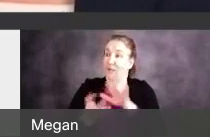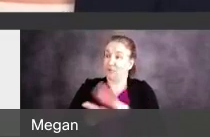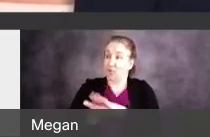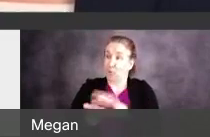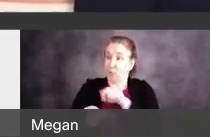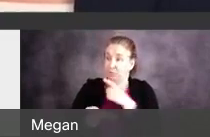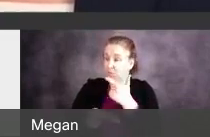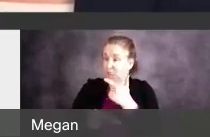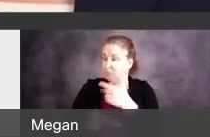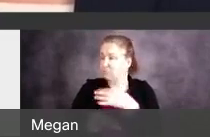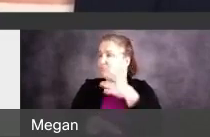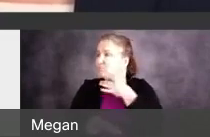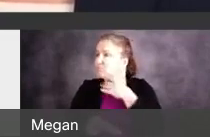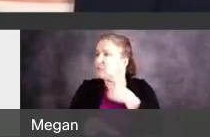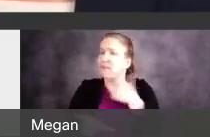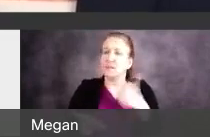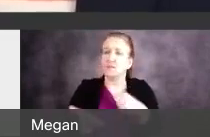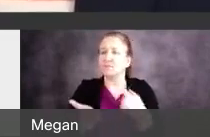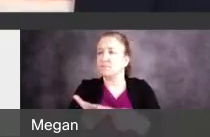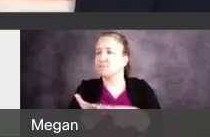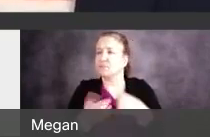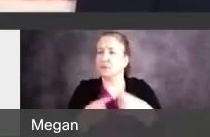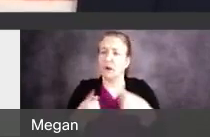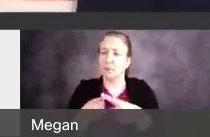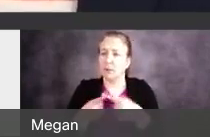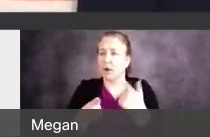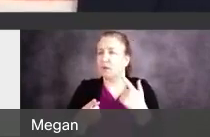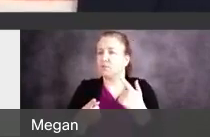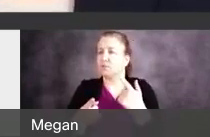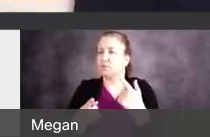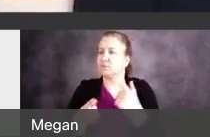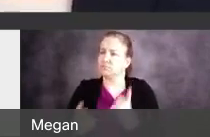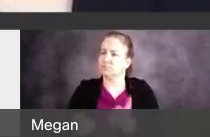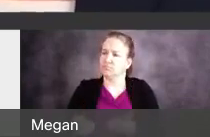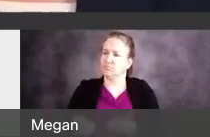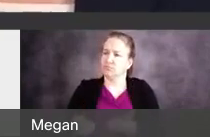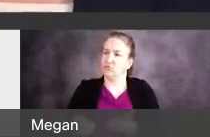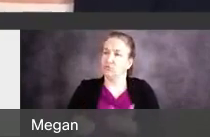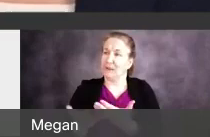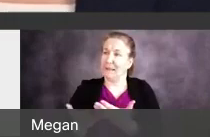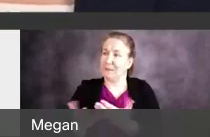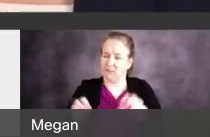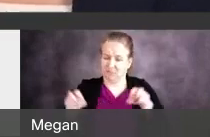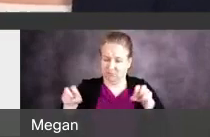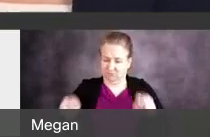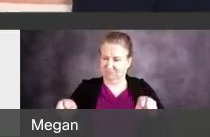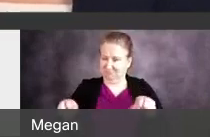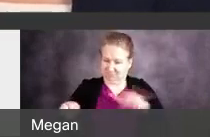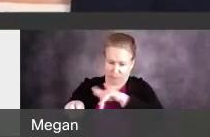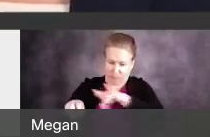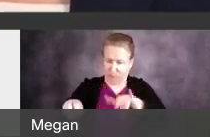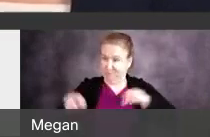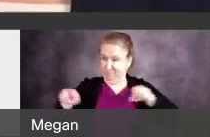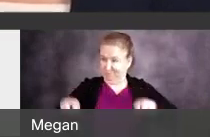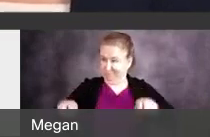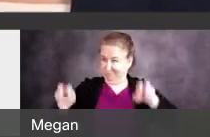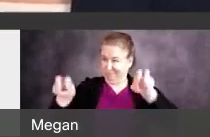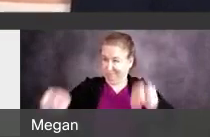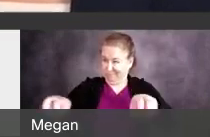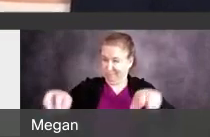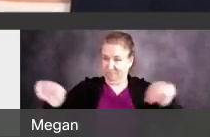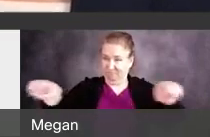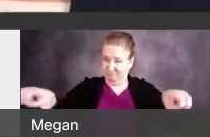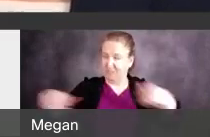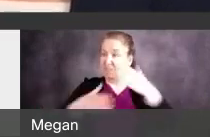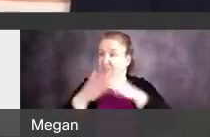any discussion about changes in the recommended spacing between students as other counties and some districts